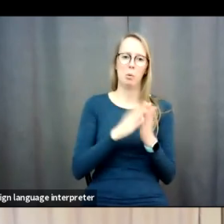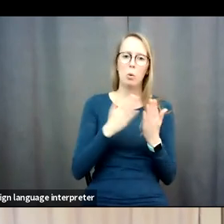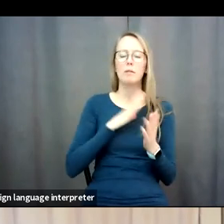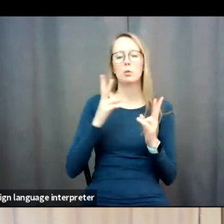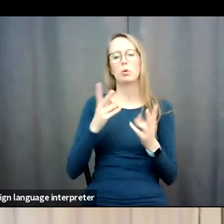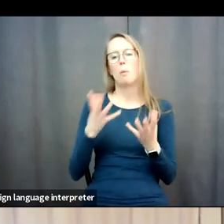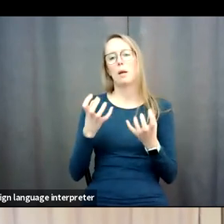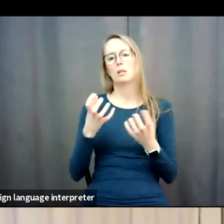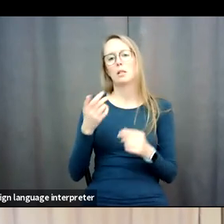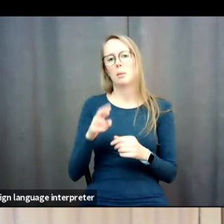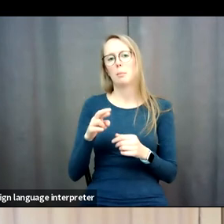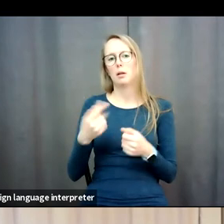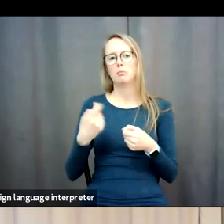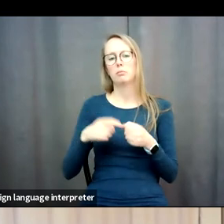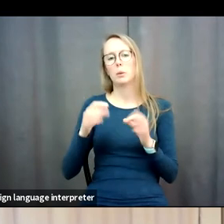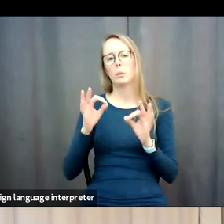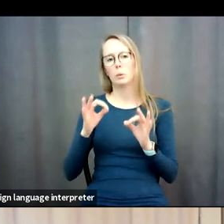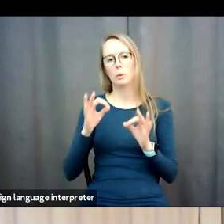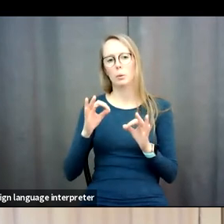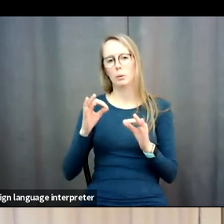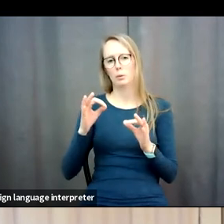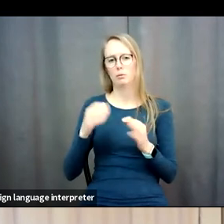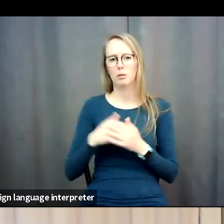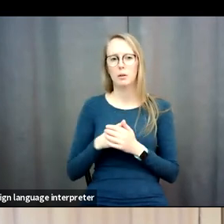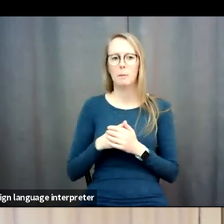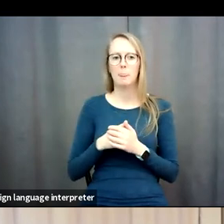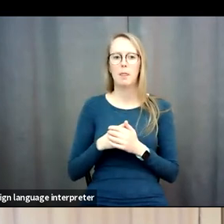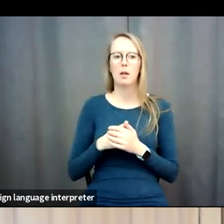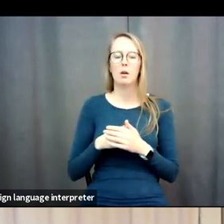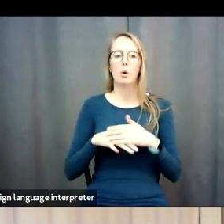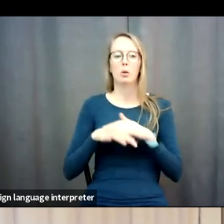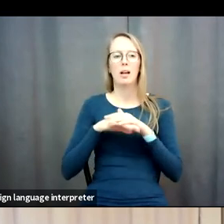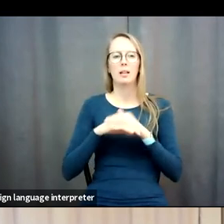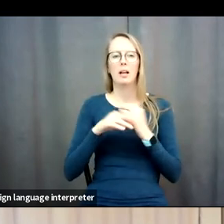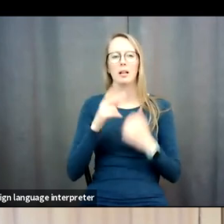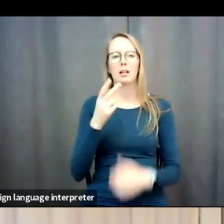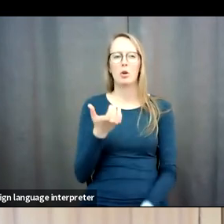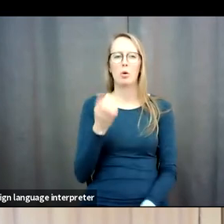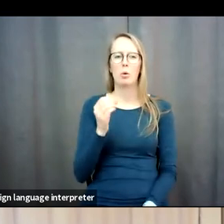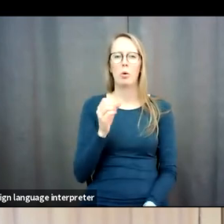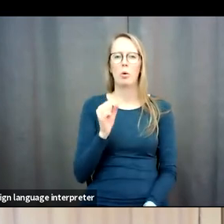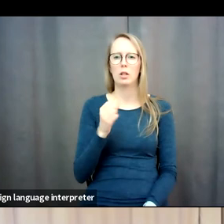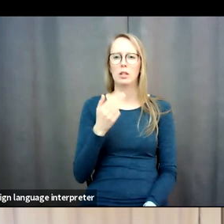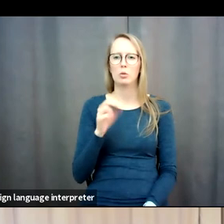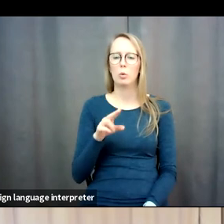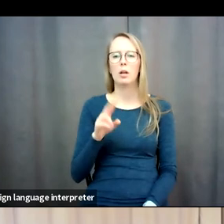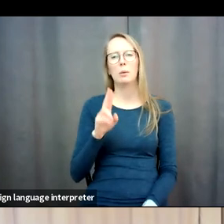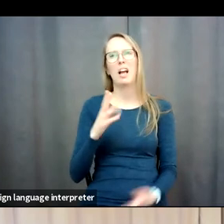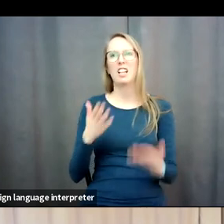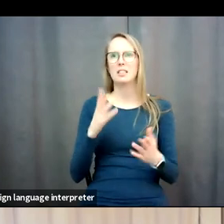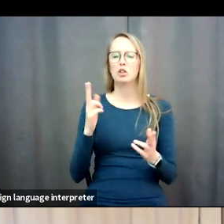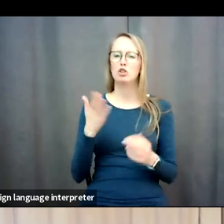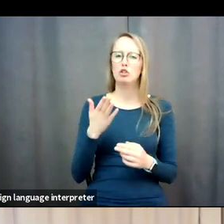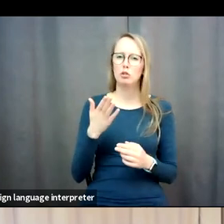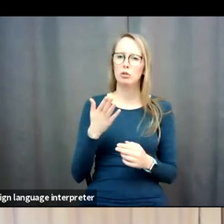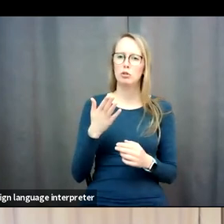how to know more about that. And tactile cognition, that's quite new, it's not so new, but it's